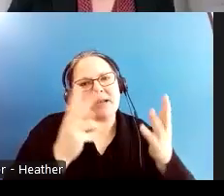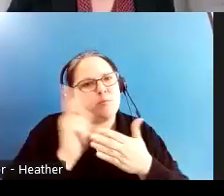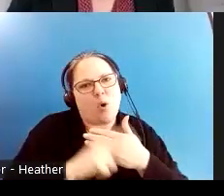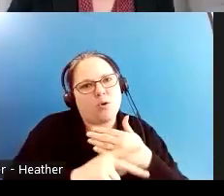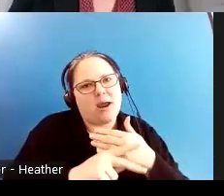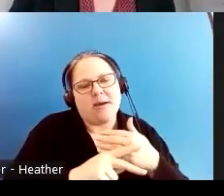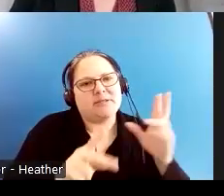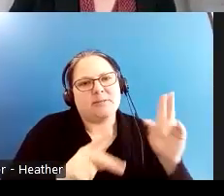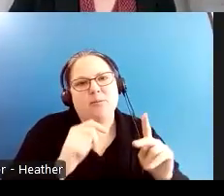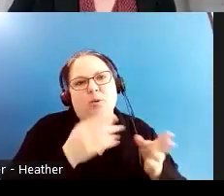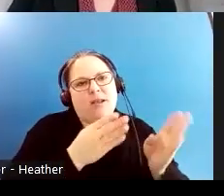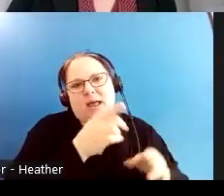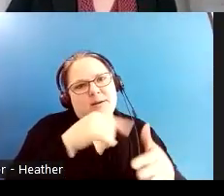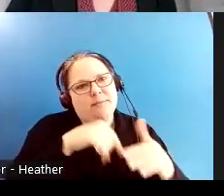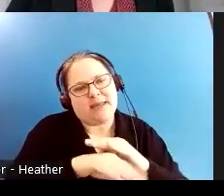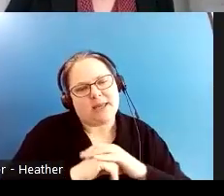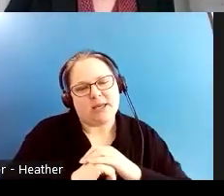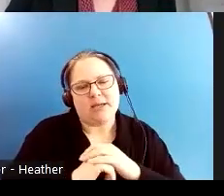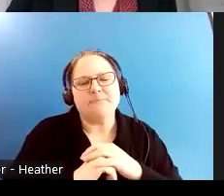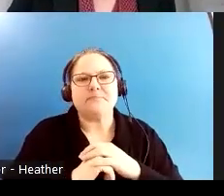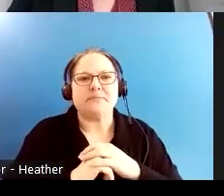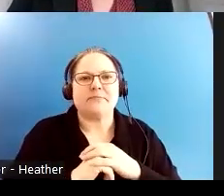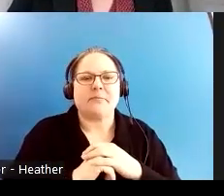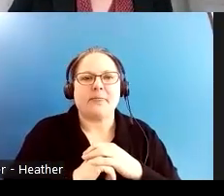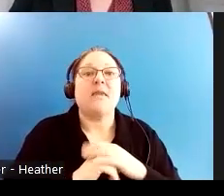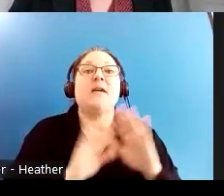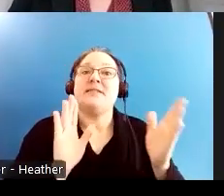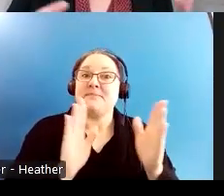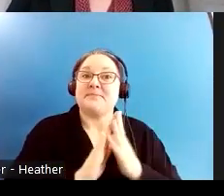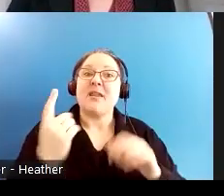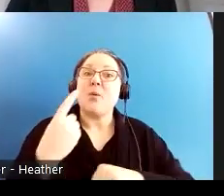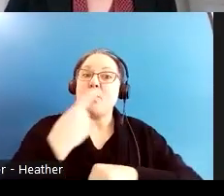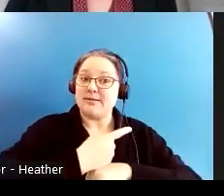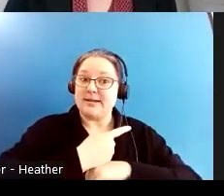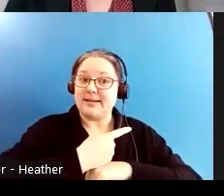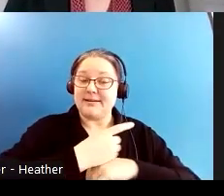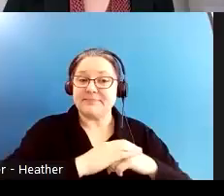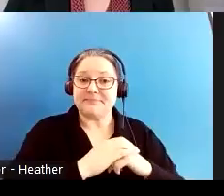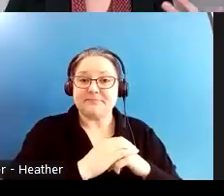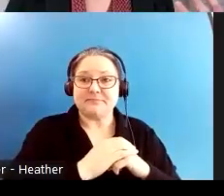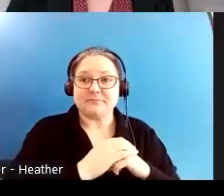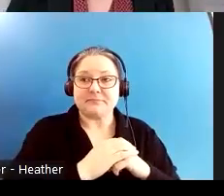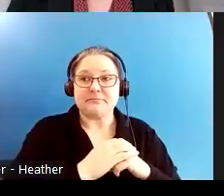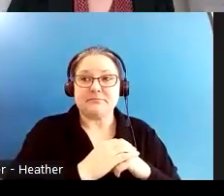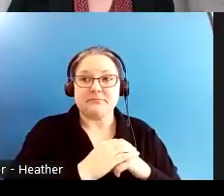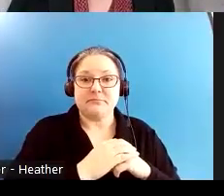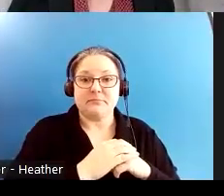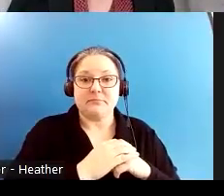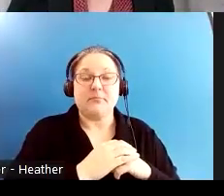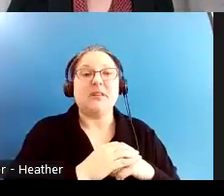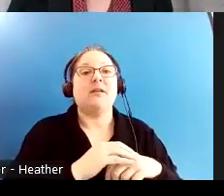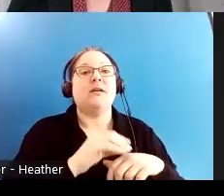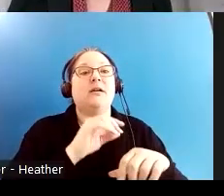are unhoused. Then one day we were working with him and he's like, I need my